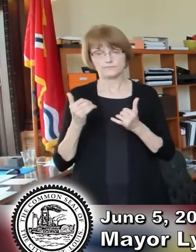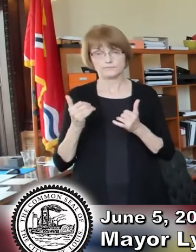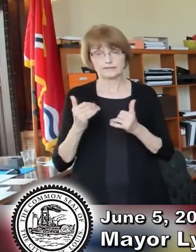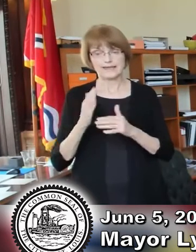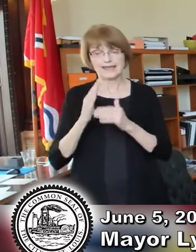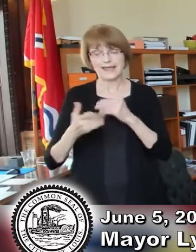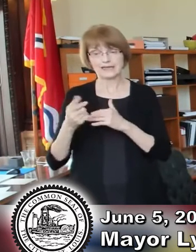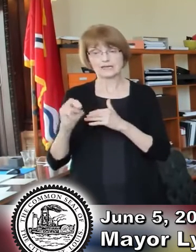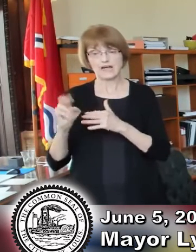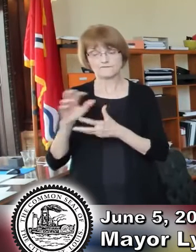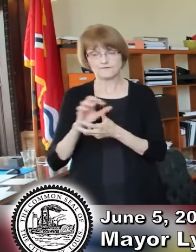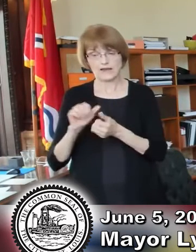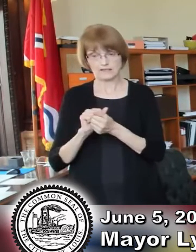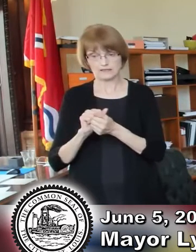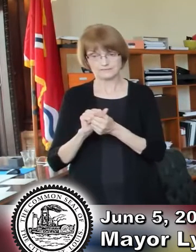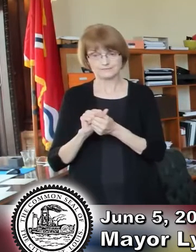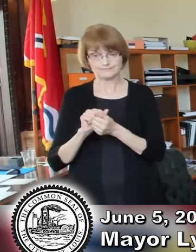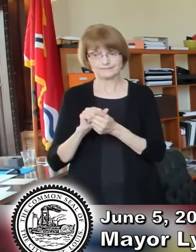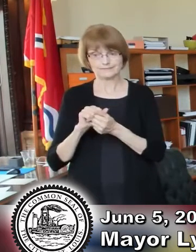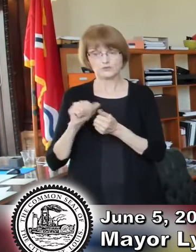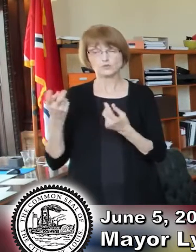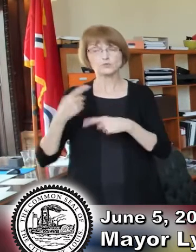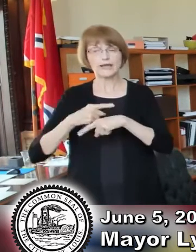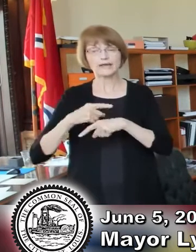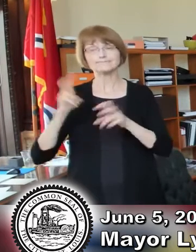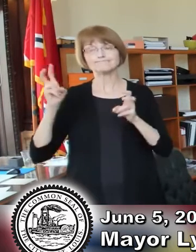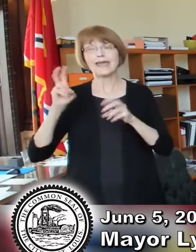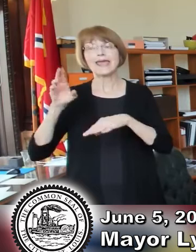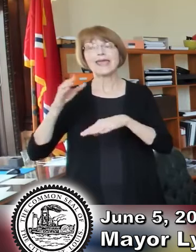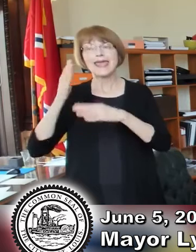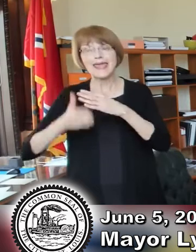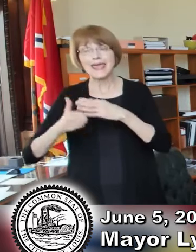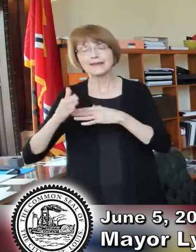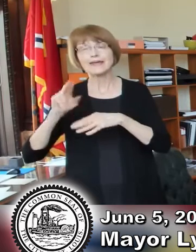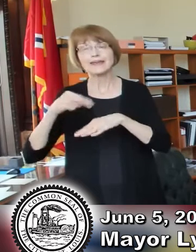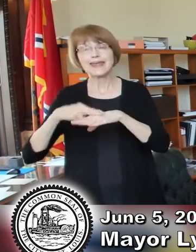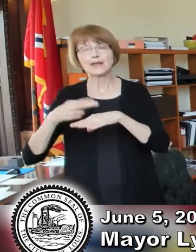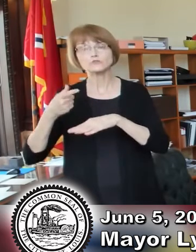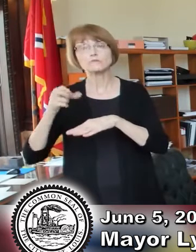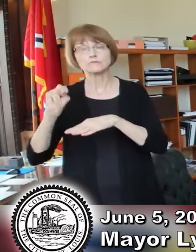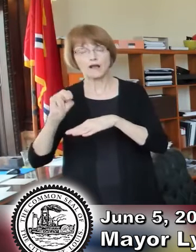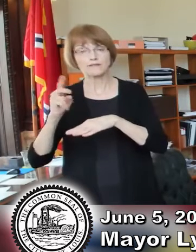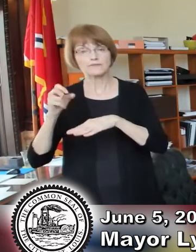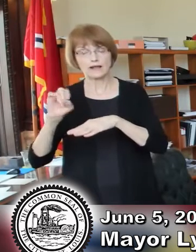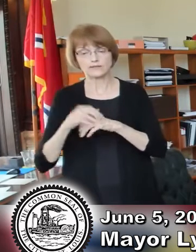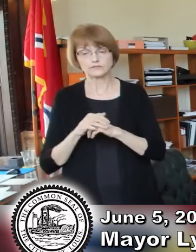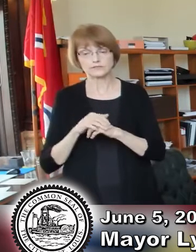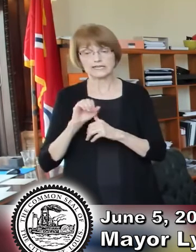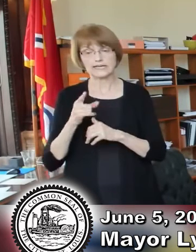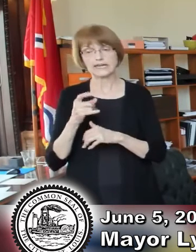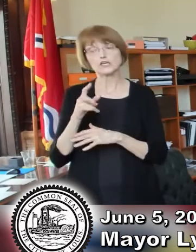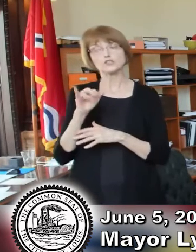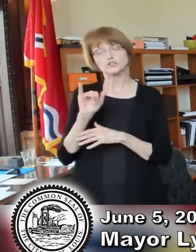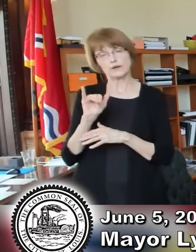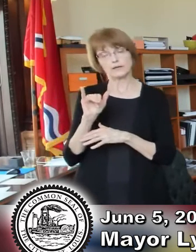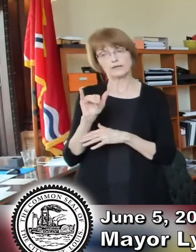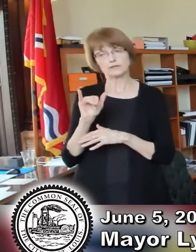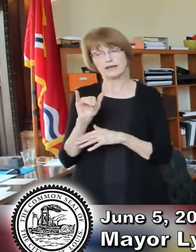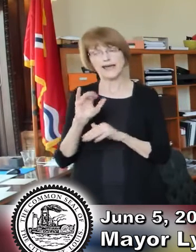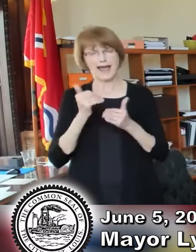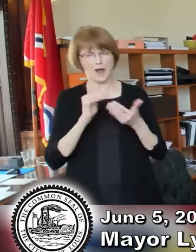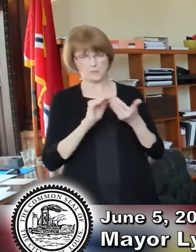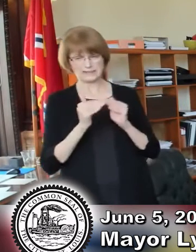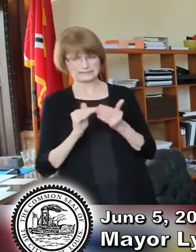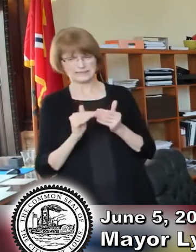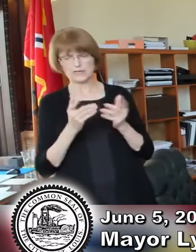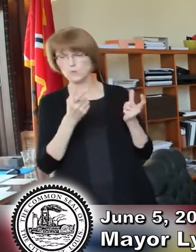gun violence, National in Gun Violence Day. Sherry would like to know what are some of the steps that you think the city's